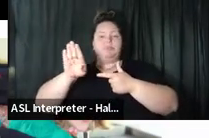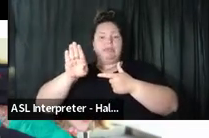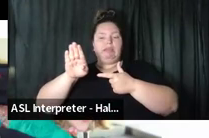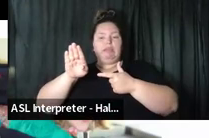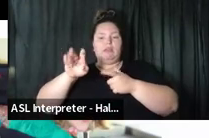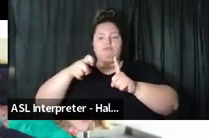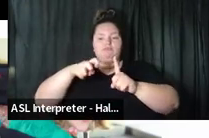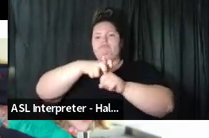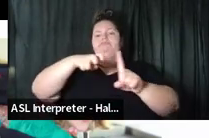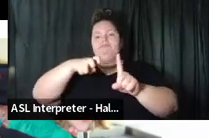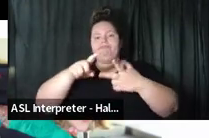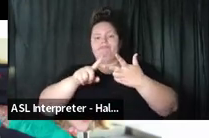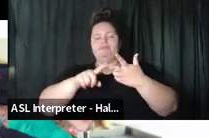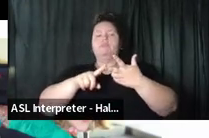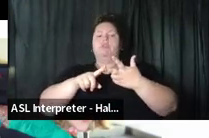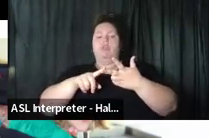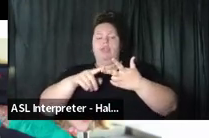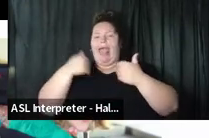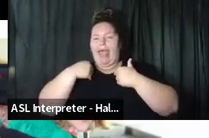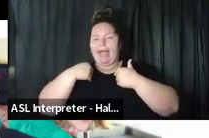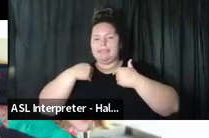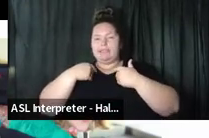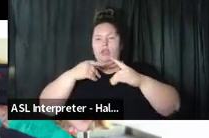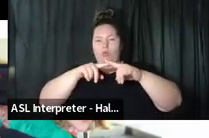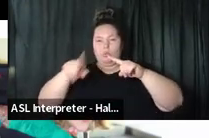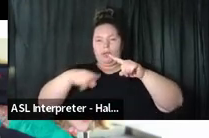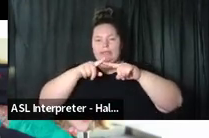convenience. It's got those spinner wheels that make it easier to